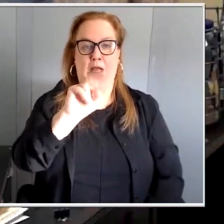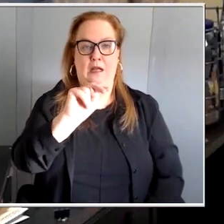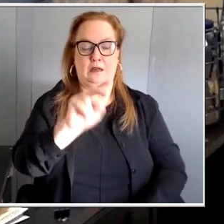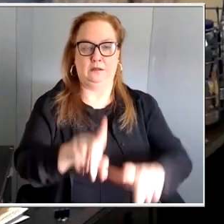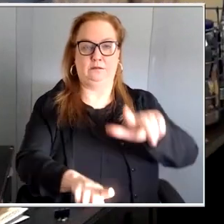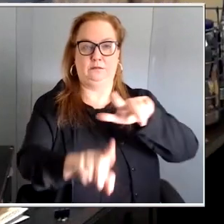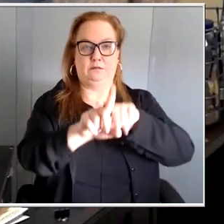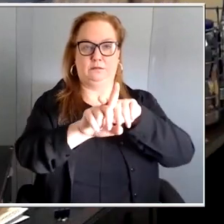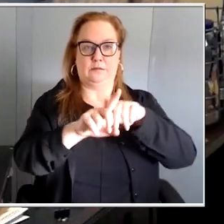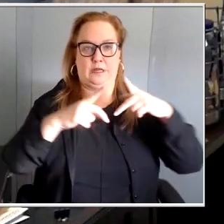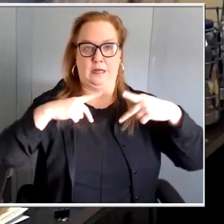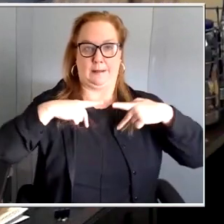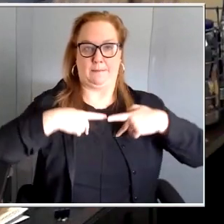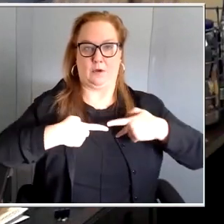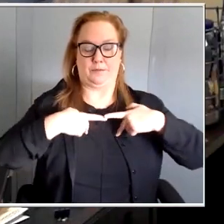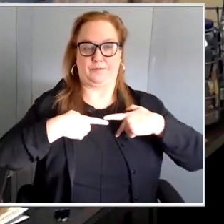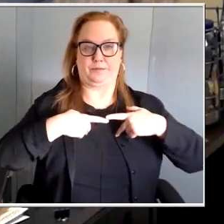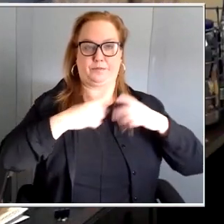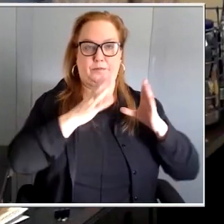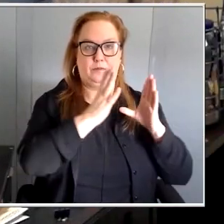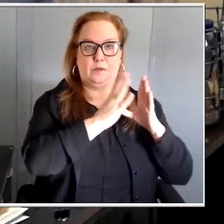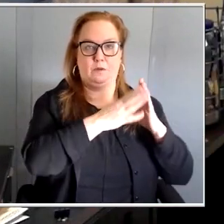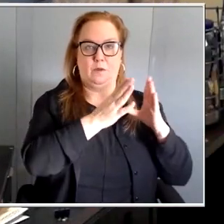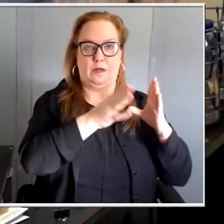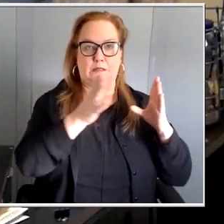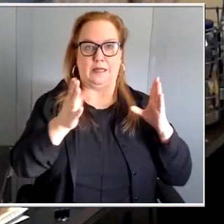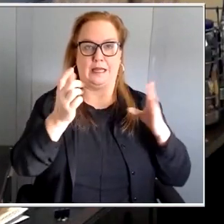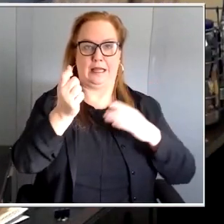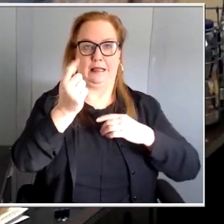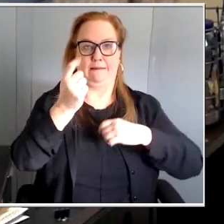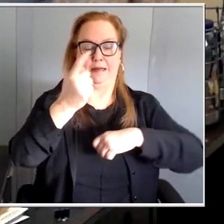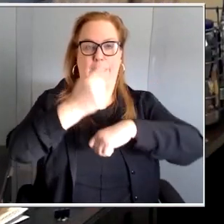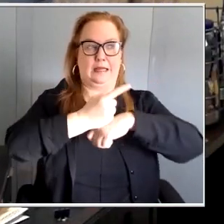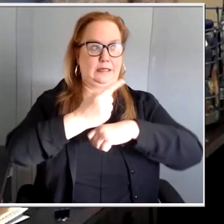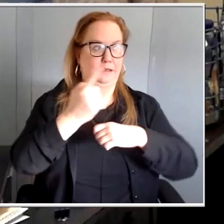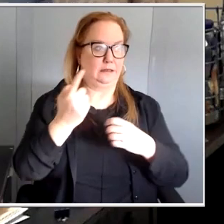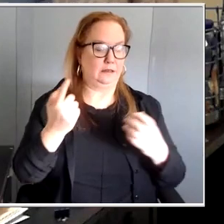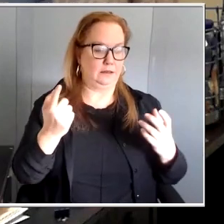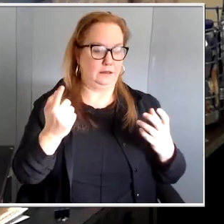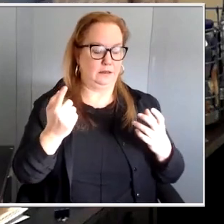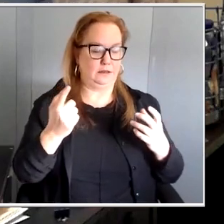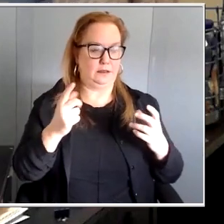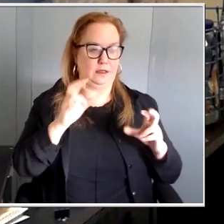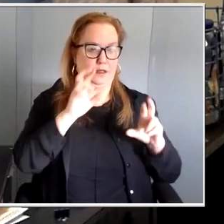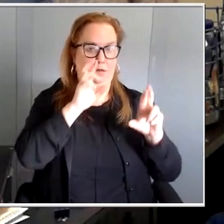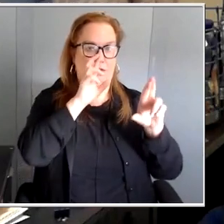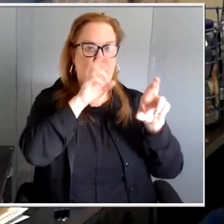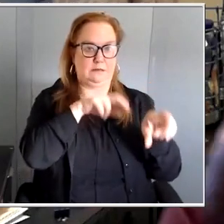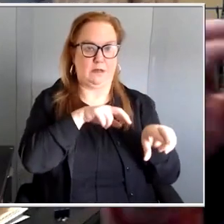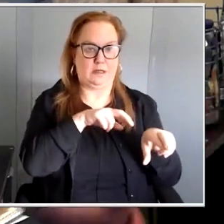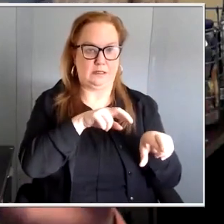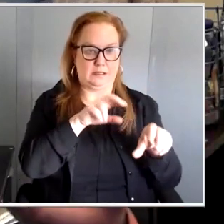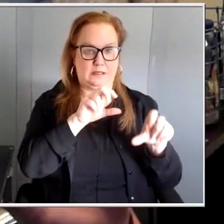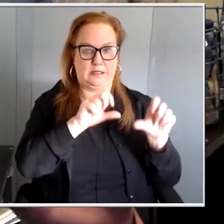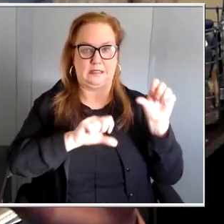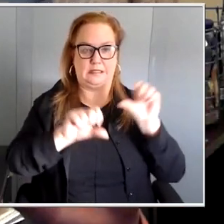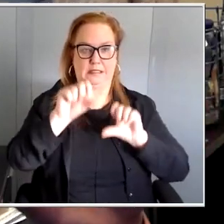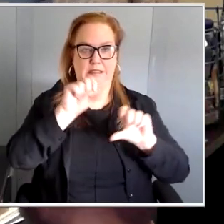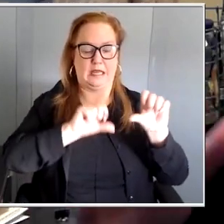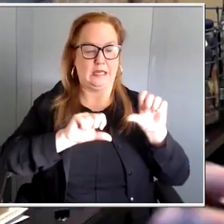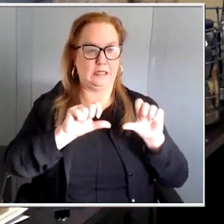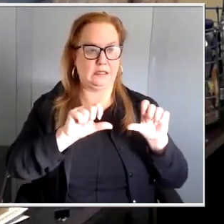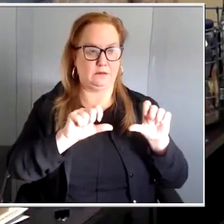pneumonia, we had a sequence. 11 days. The response to this scientifically